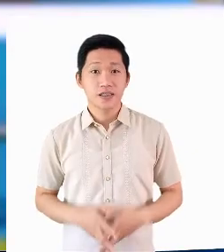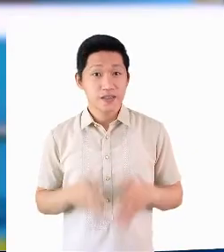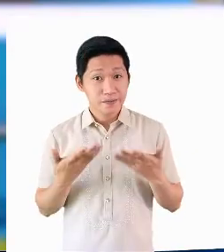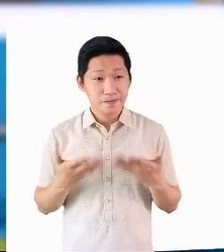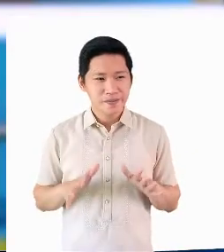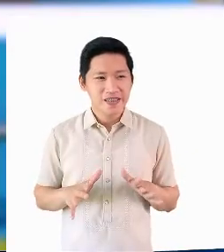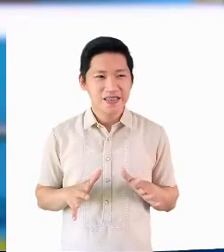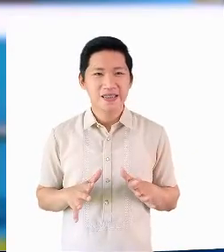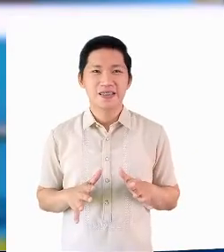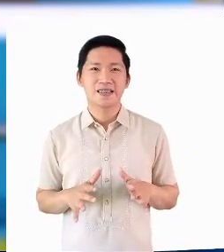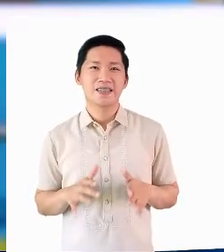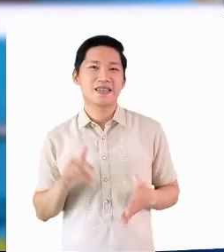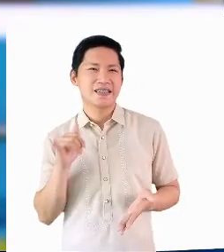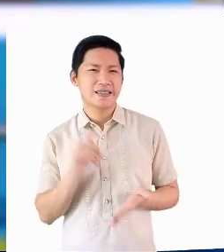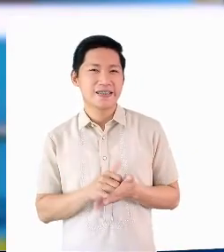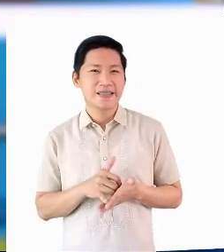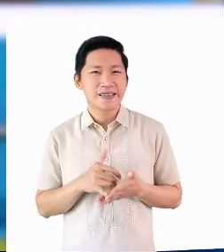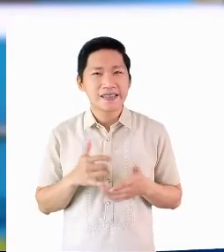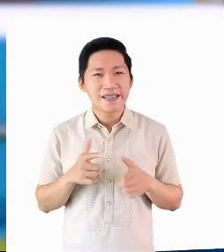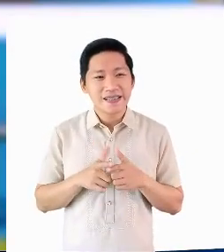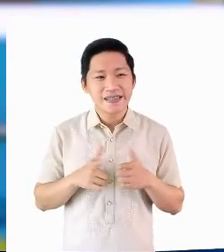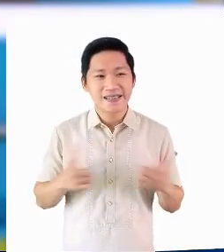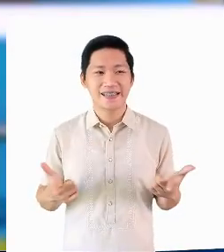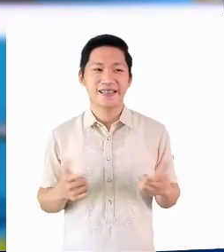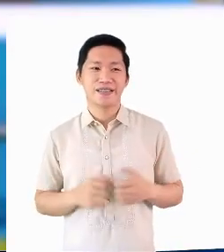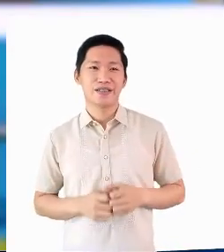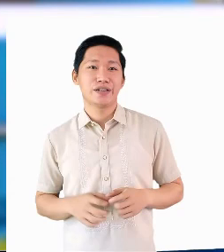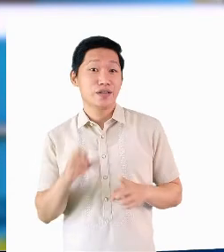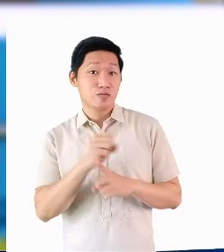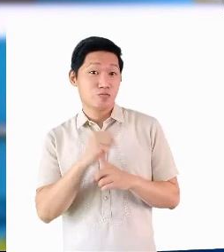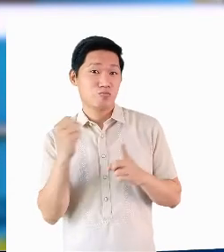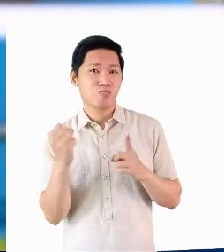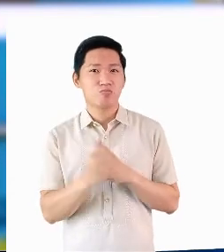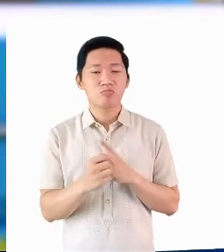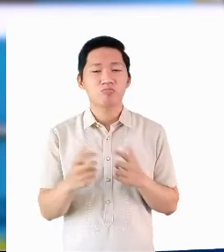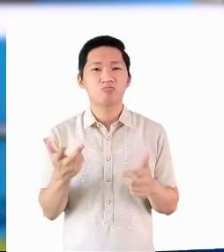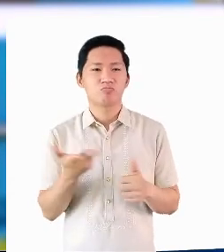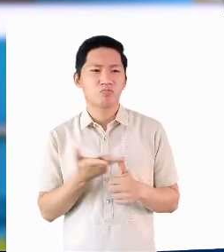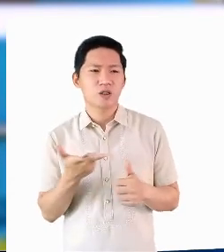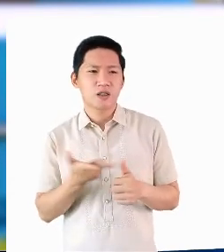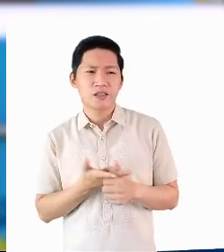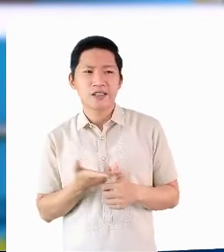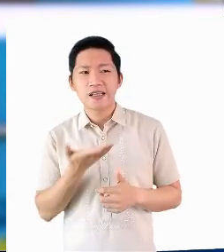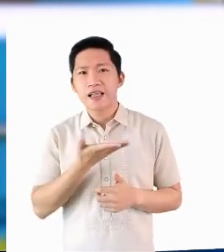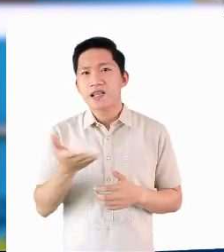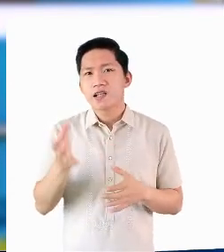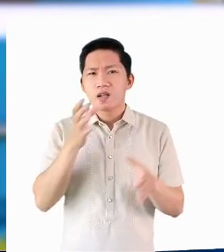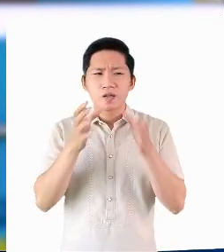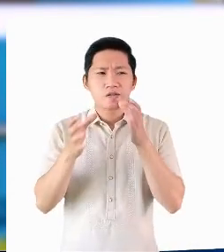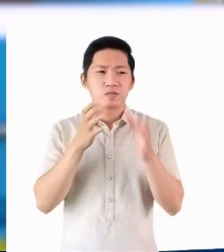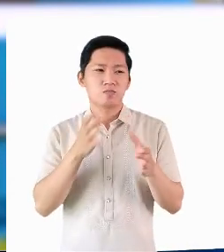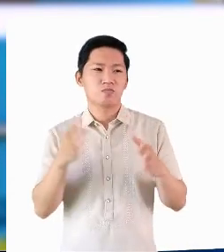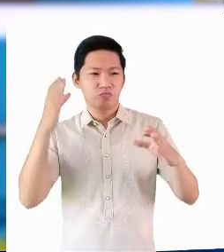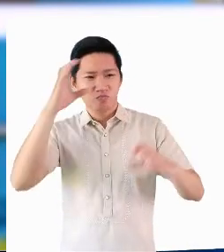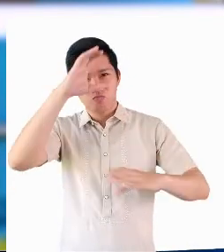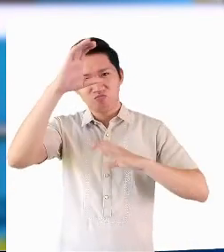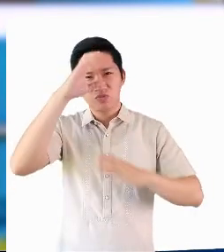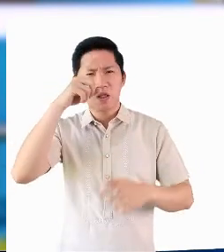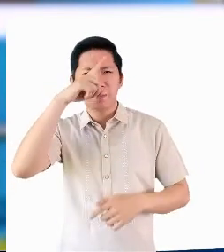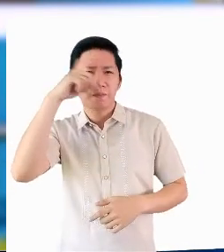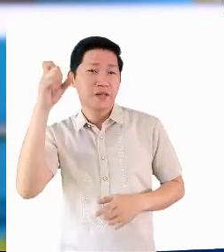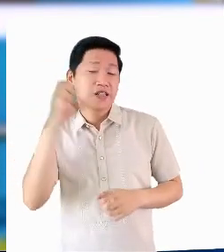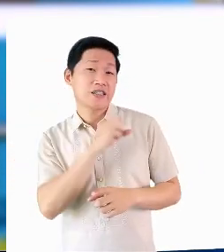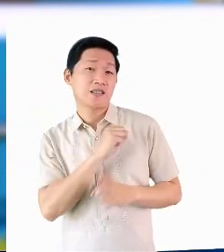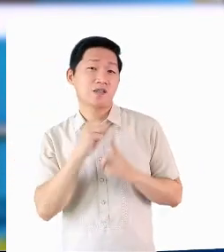Finished? That's great! In the third situation, there's also a communication breakdown because of social